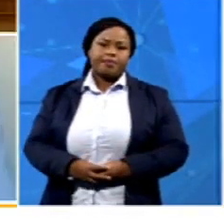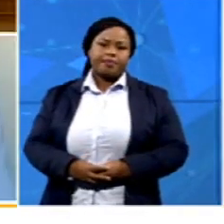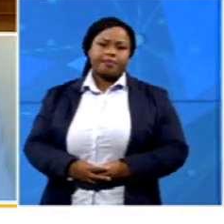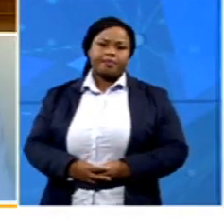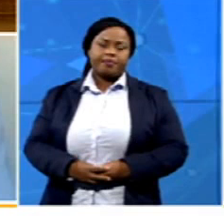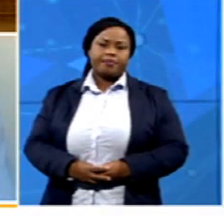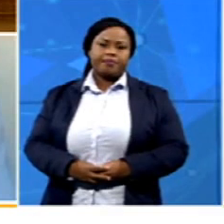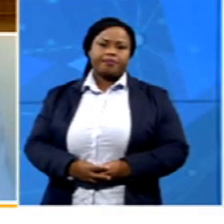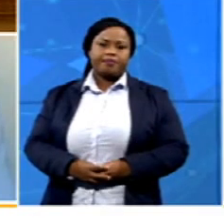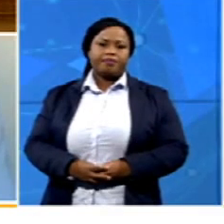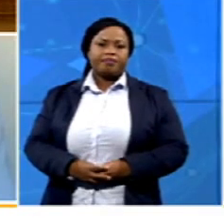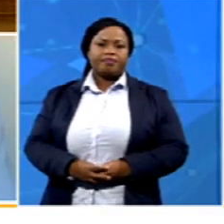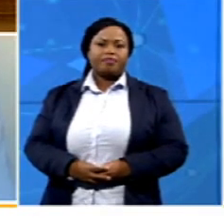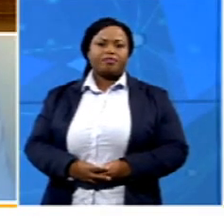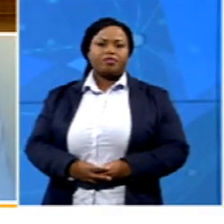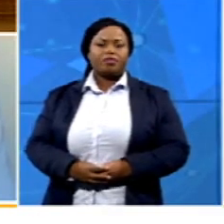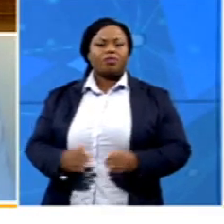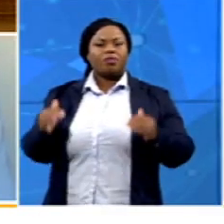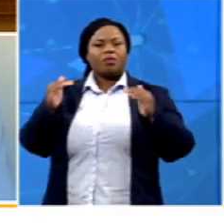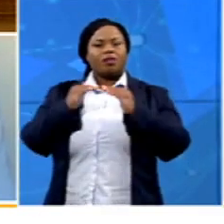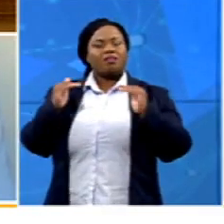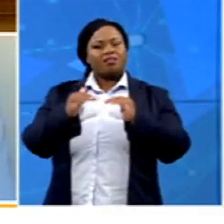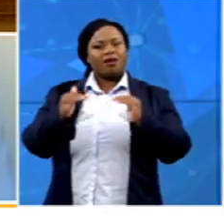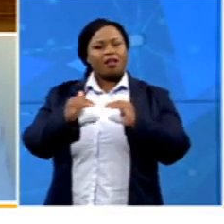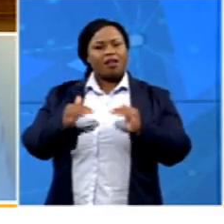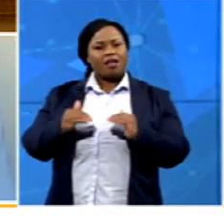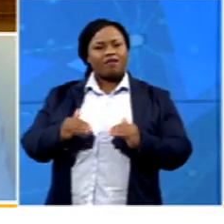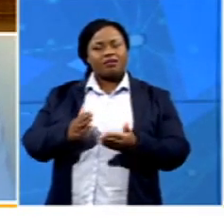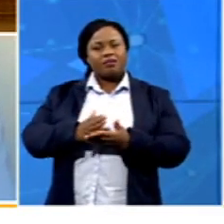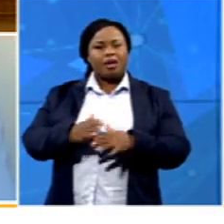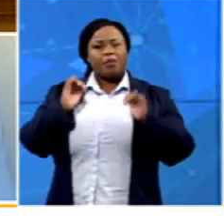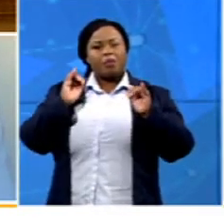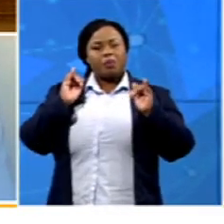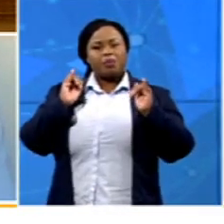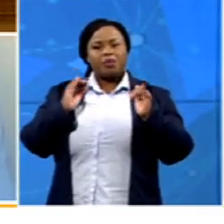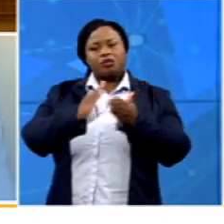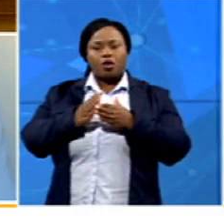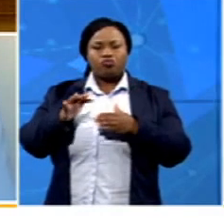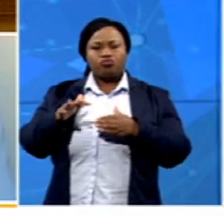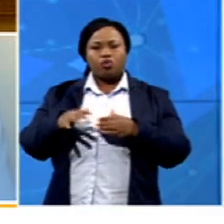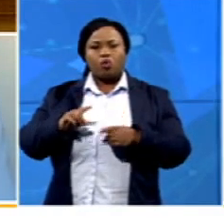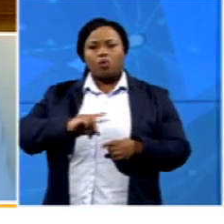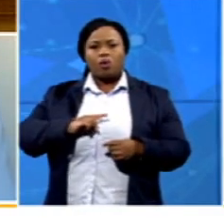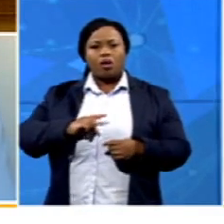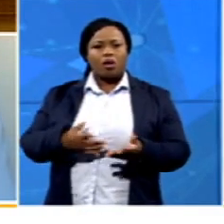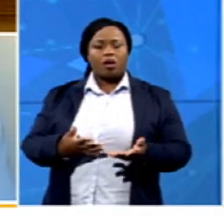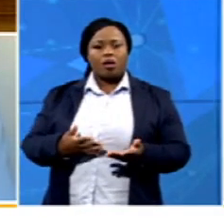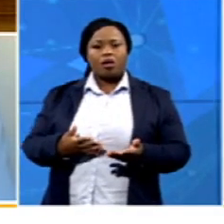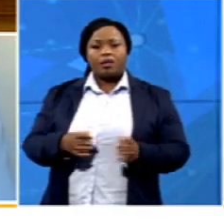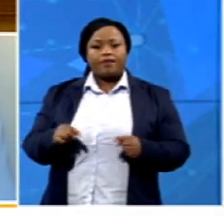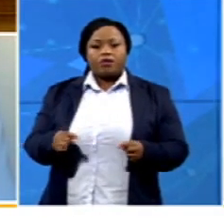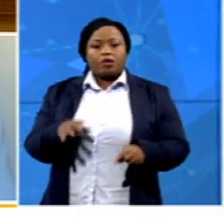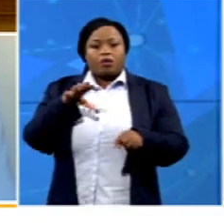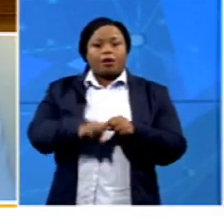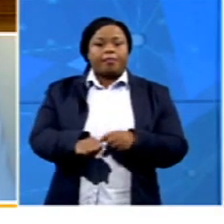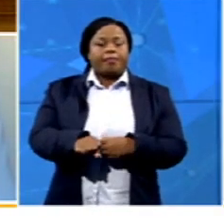And the levels of severity, they vary. And the fact that, you can't discover the fact